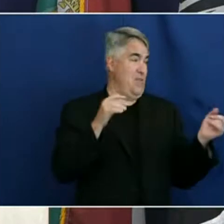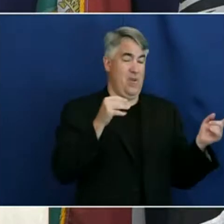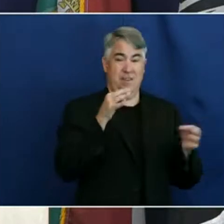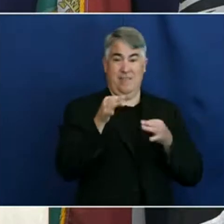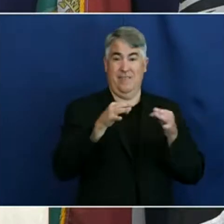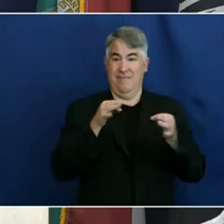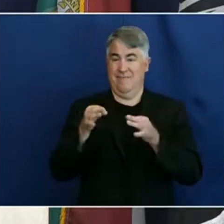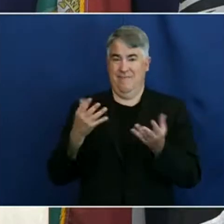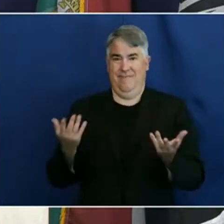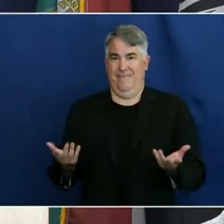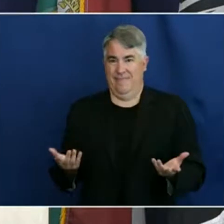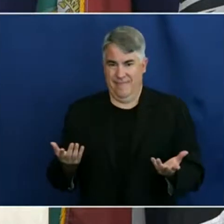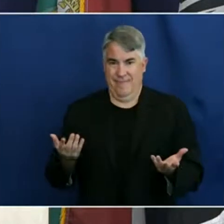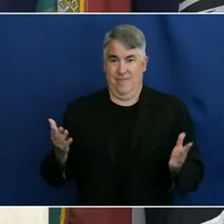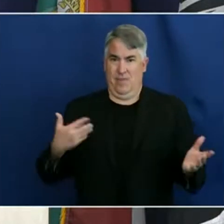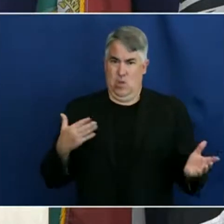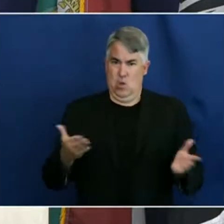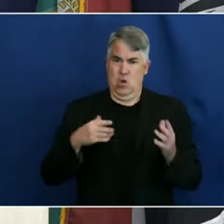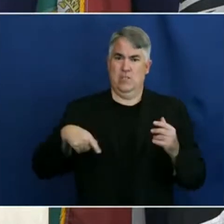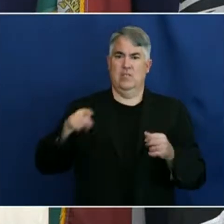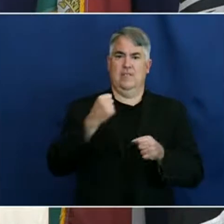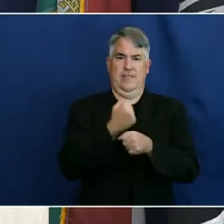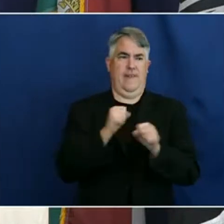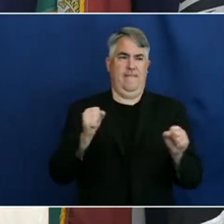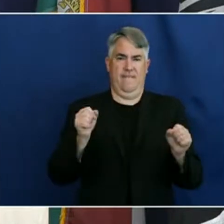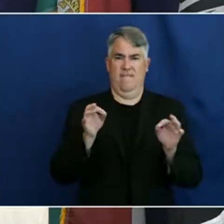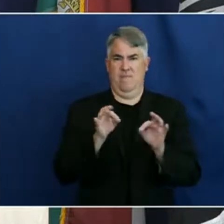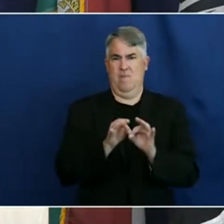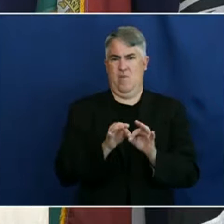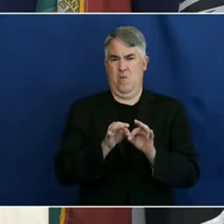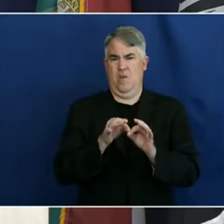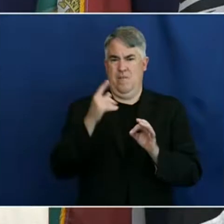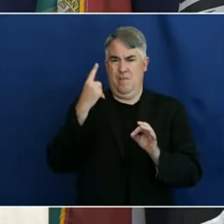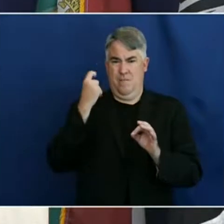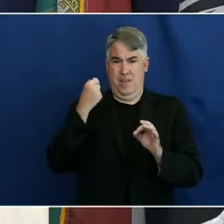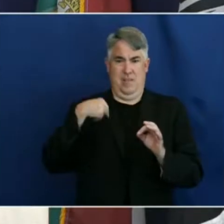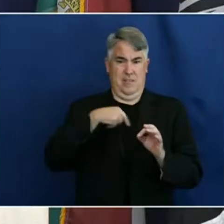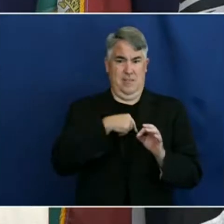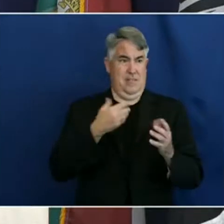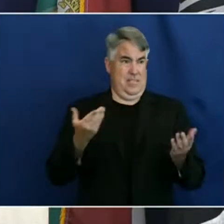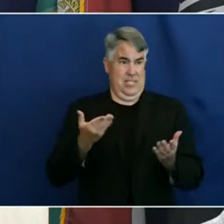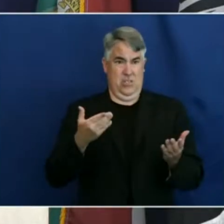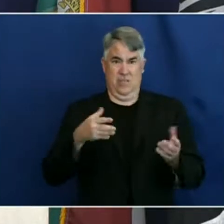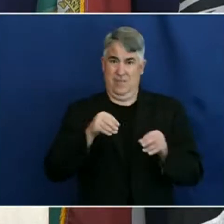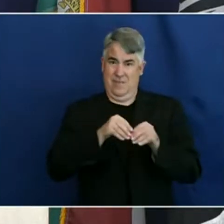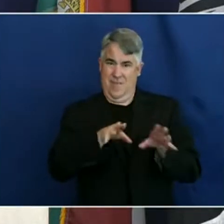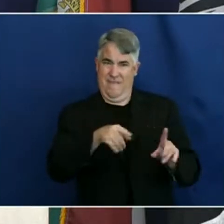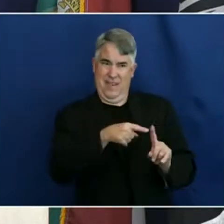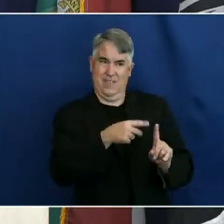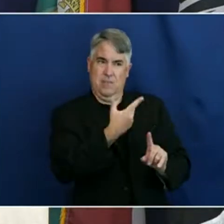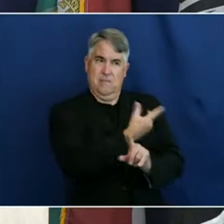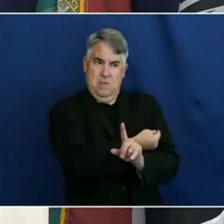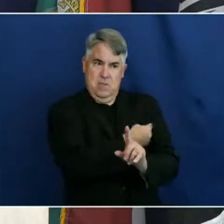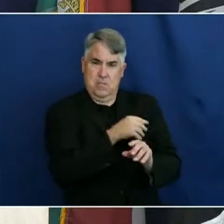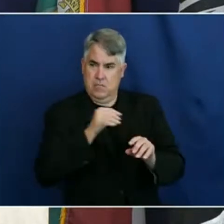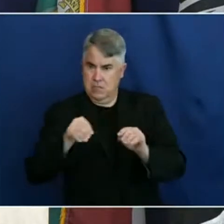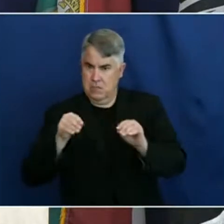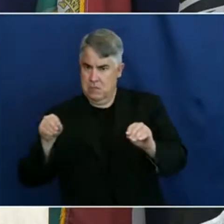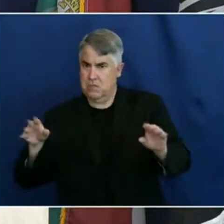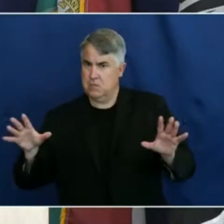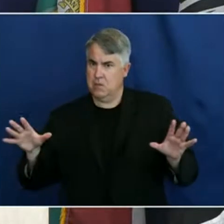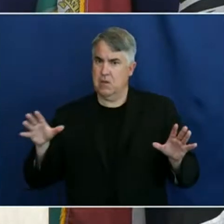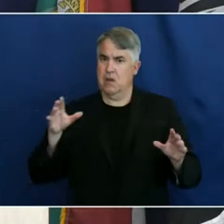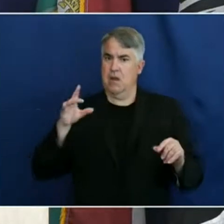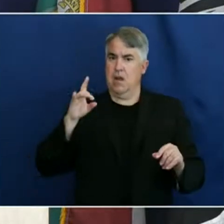We're encouraging people to be safe because of the presence of the vaccine, because of the lessened risk. More than 80%